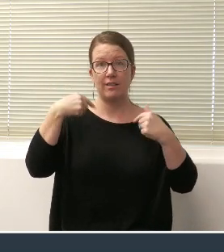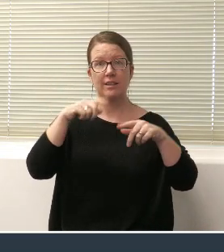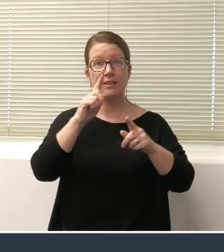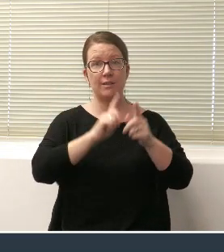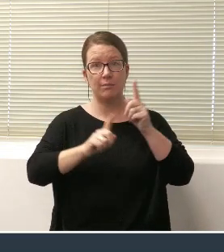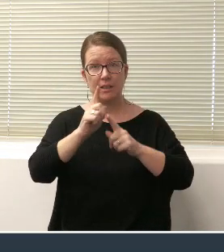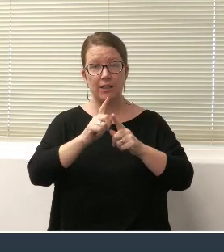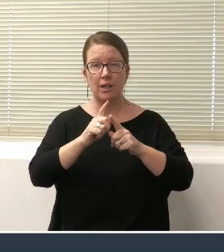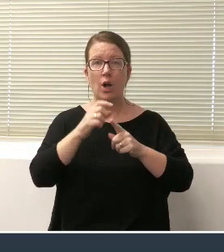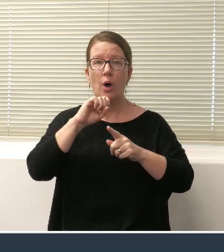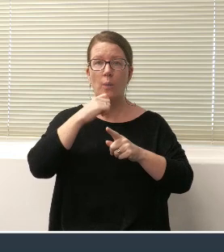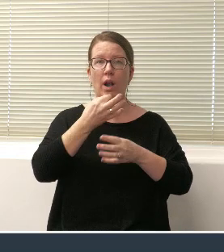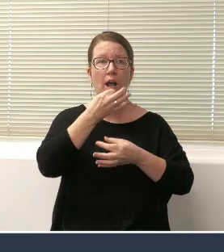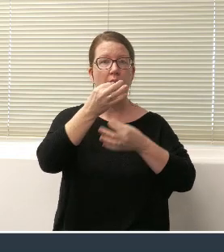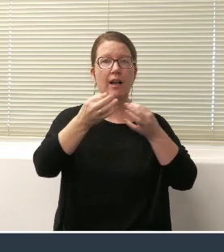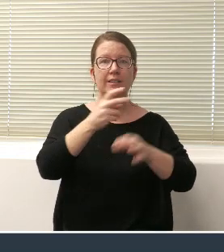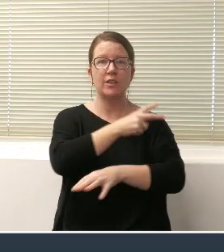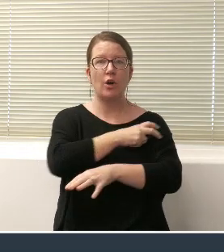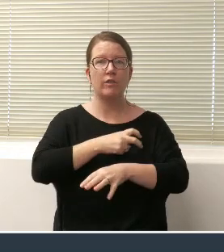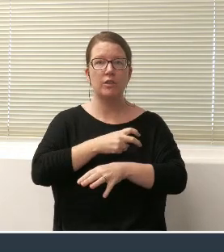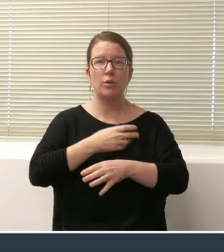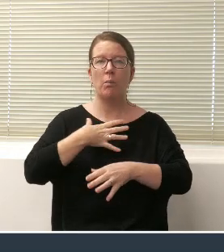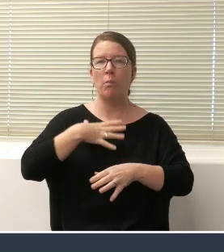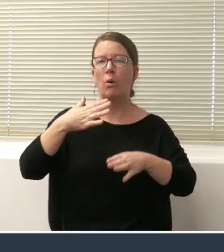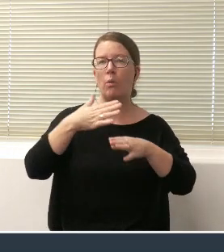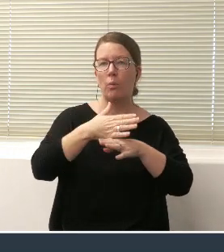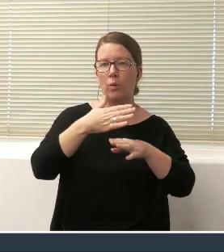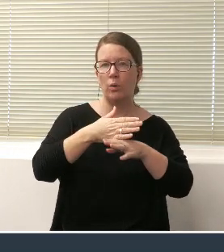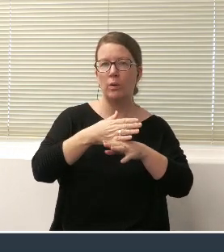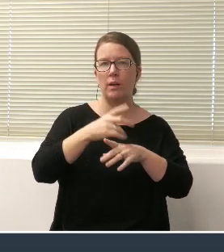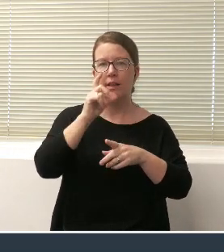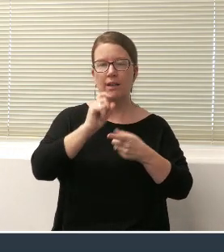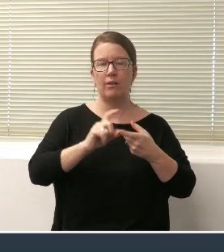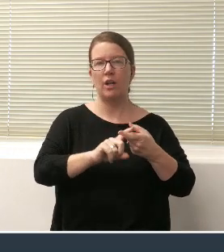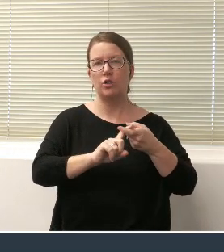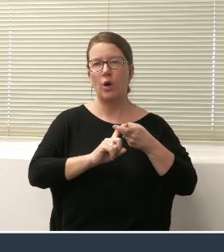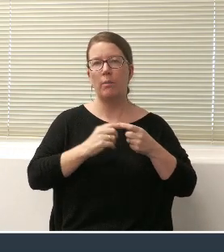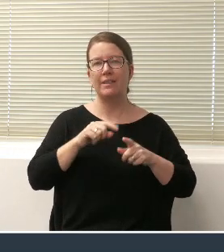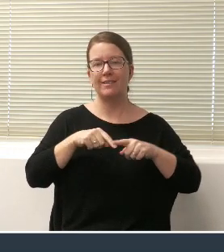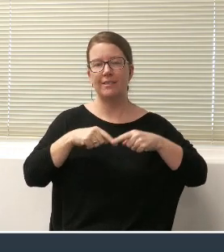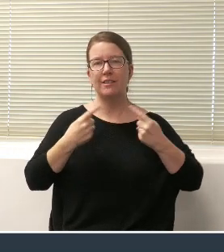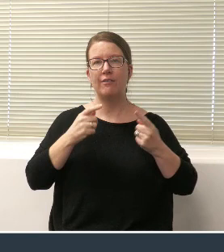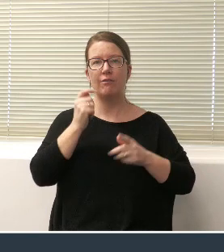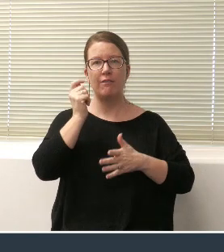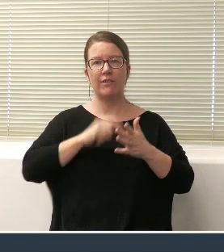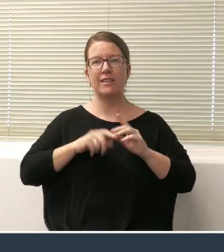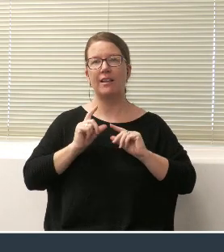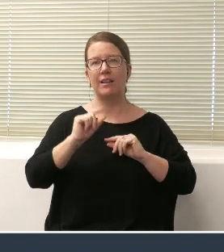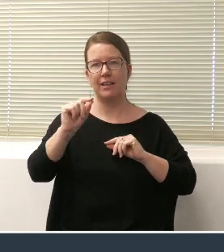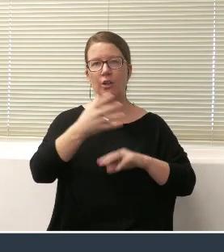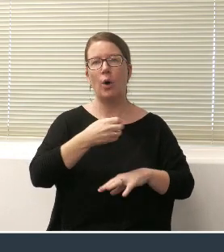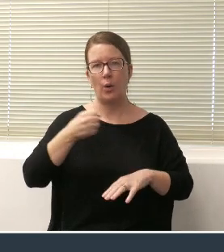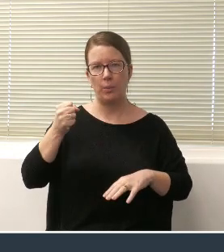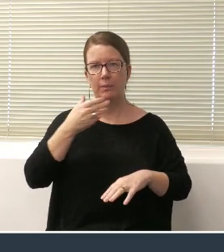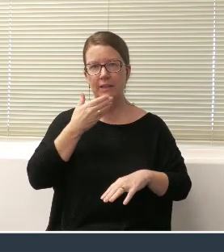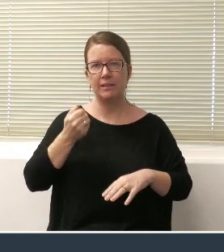further work for us to then potentially adopt some different fees further down the track. Thank you. I will just